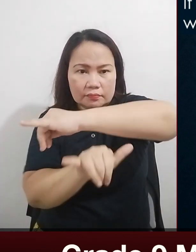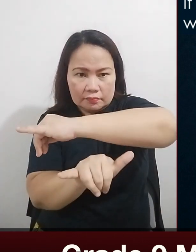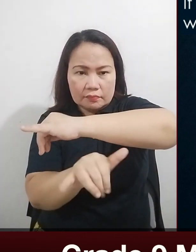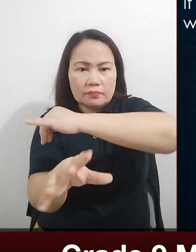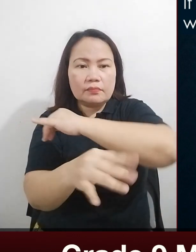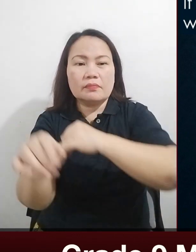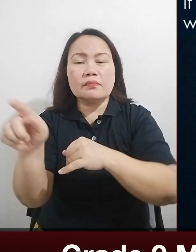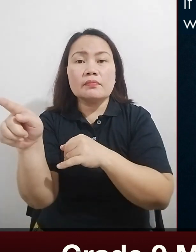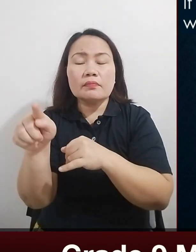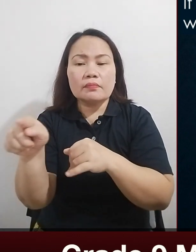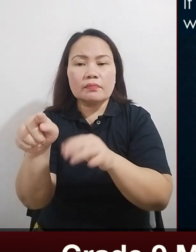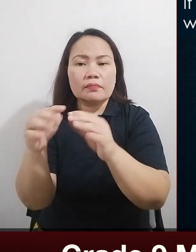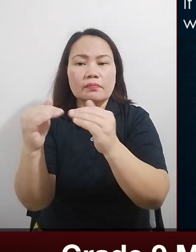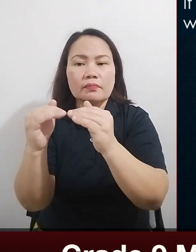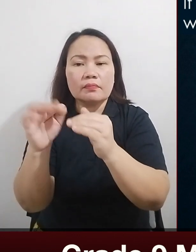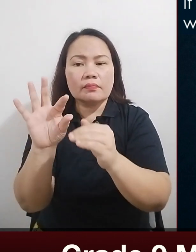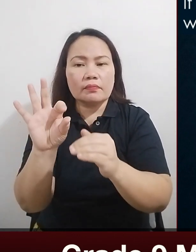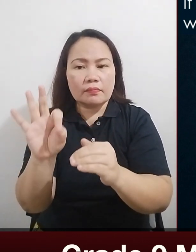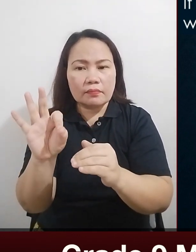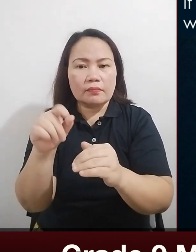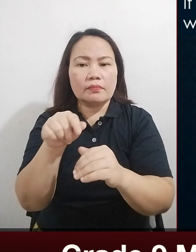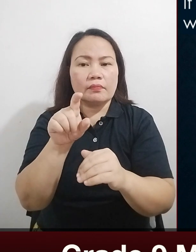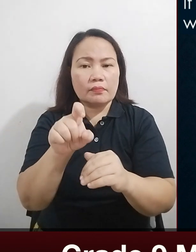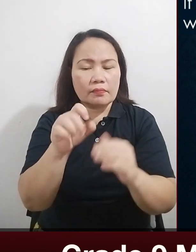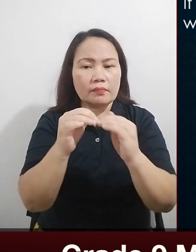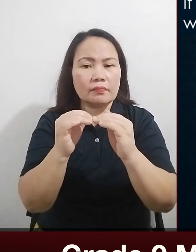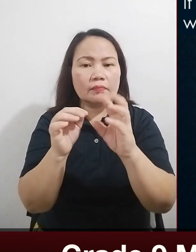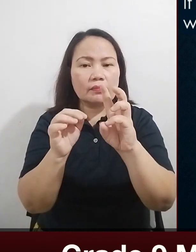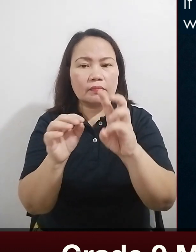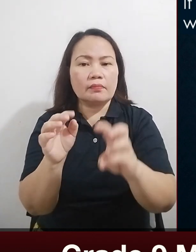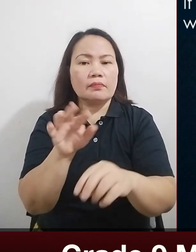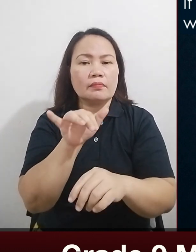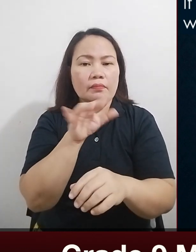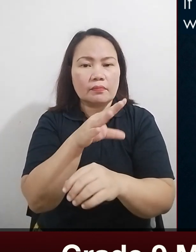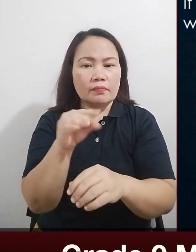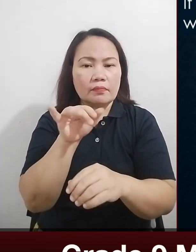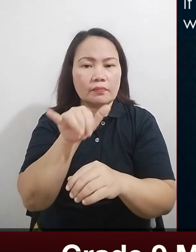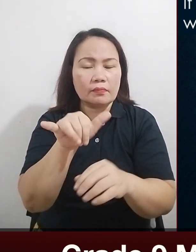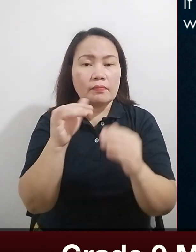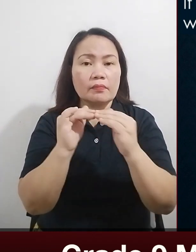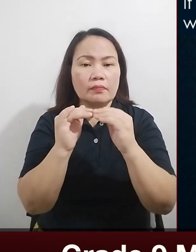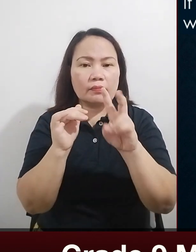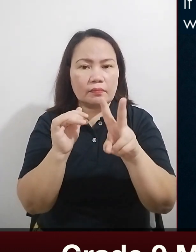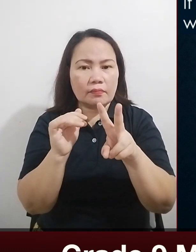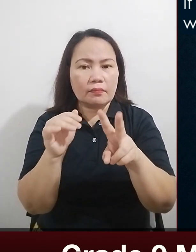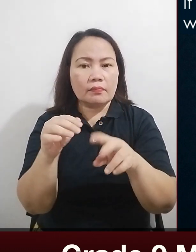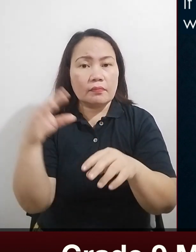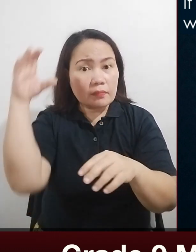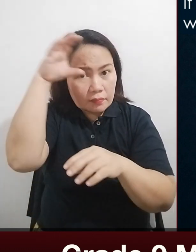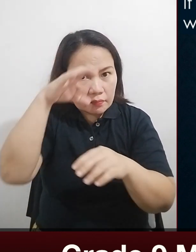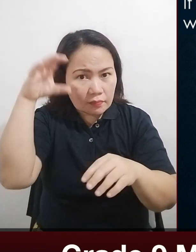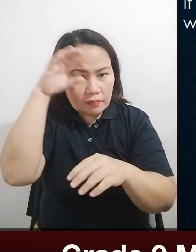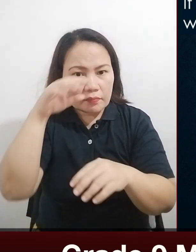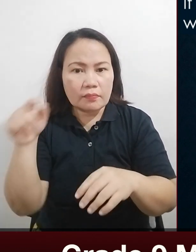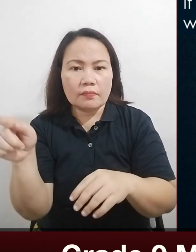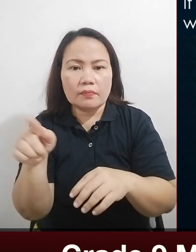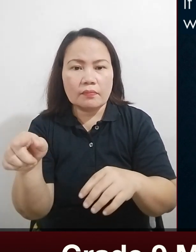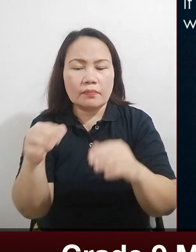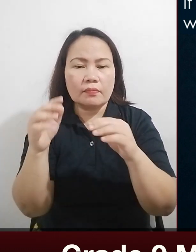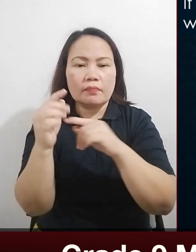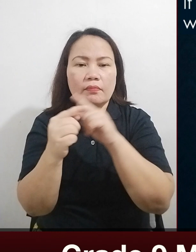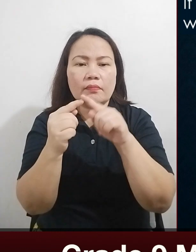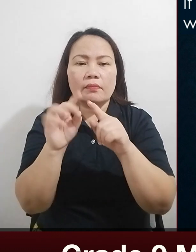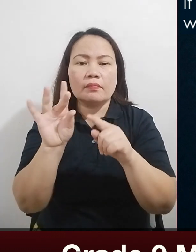to 9 when x equals 6 and y equals 2, find z when x equals 8 and